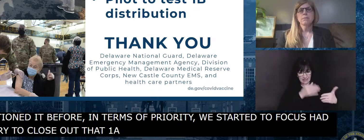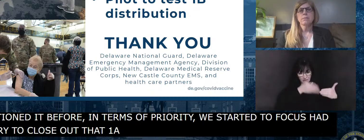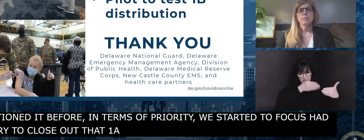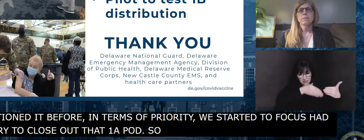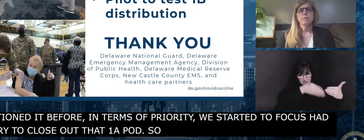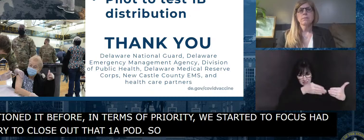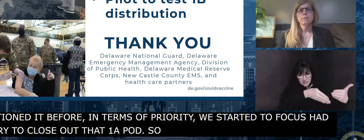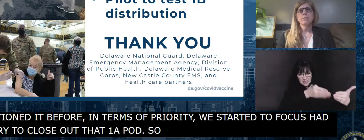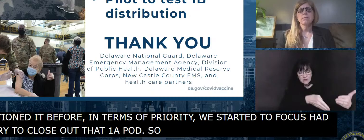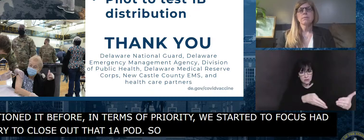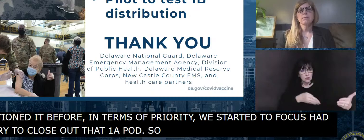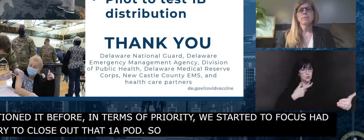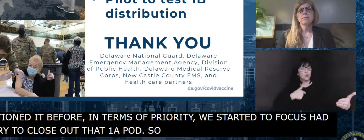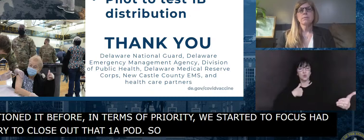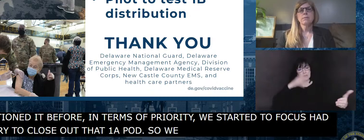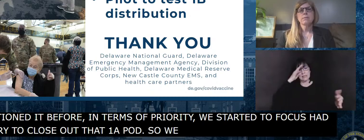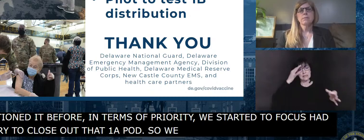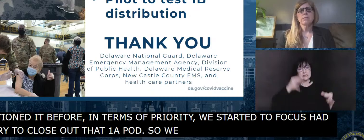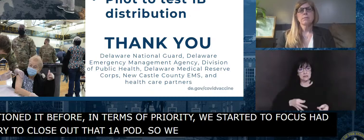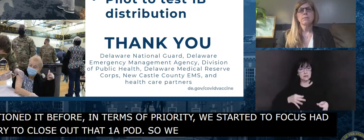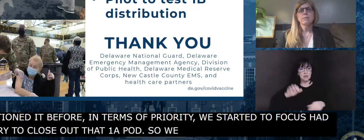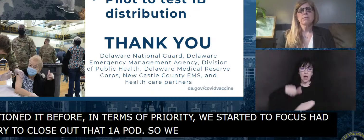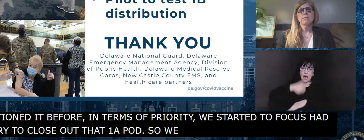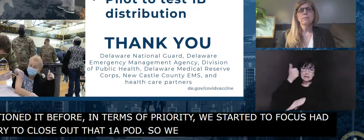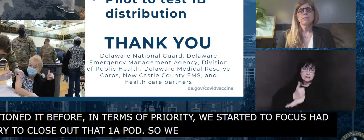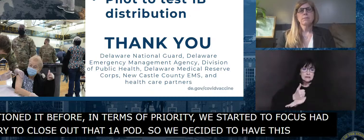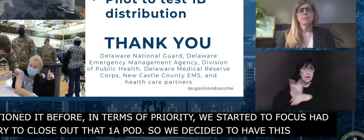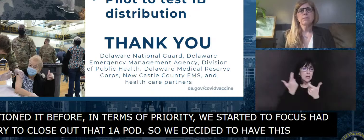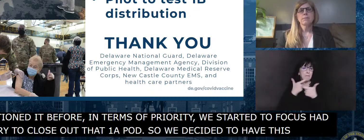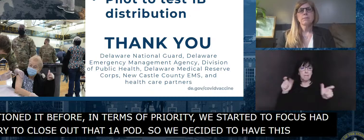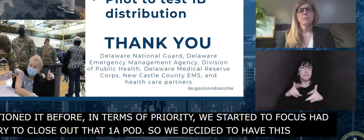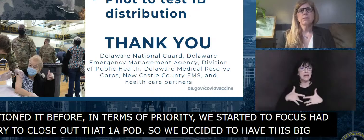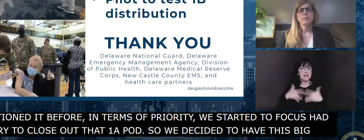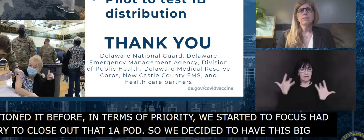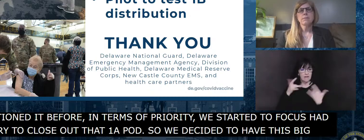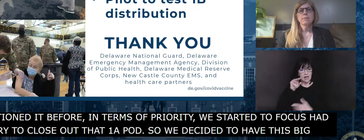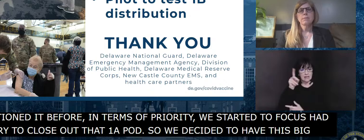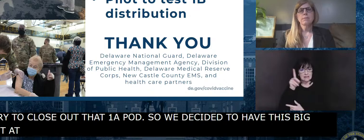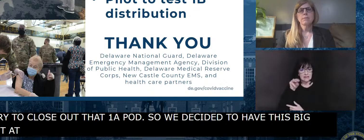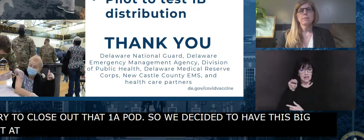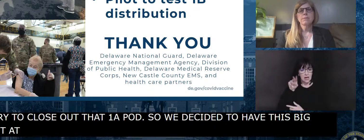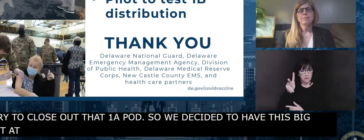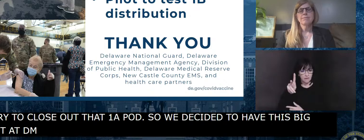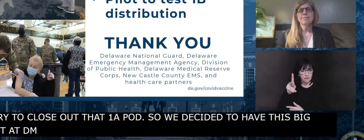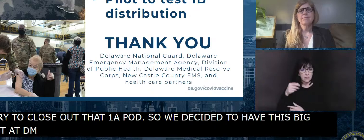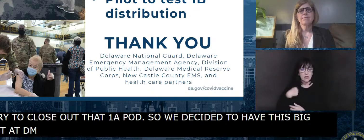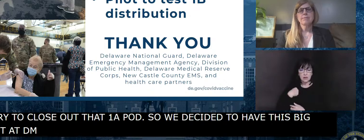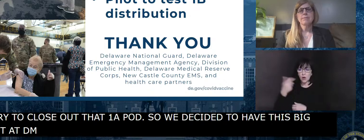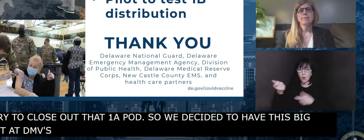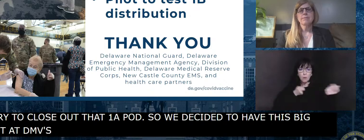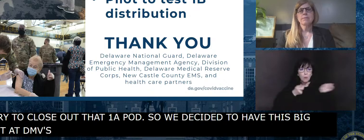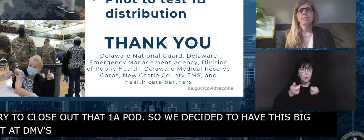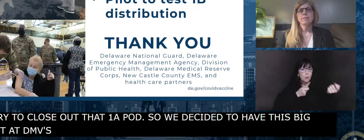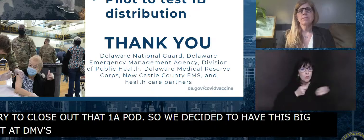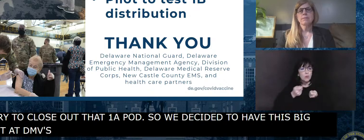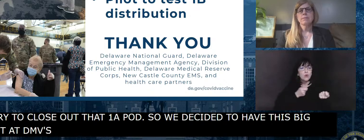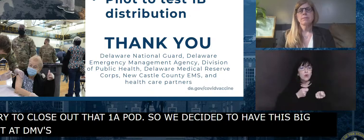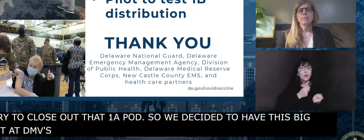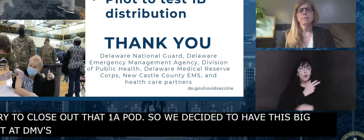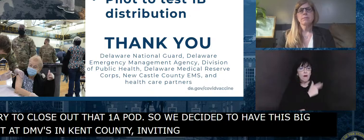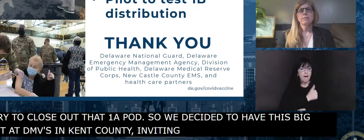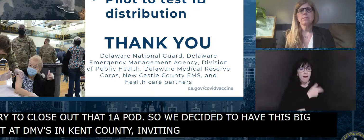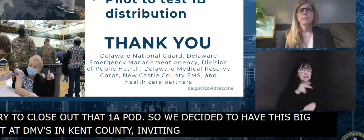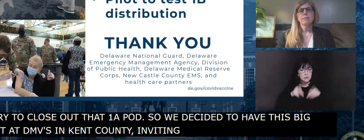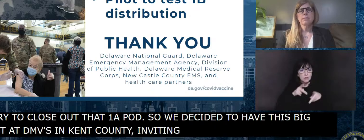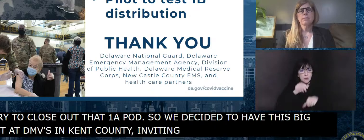these big events at DMVs there in Kent County, inviting first responders and hospital workers from